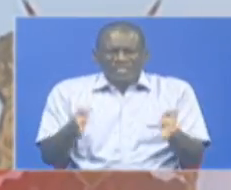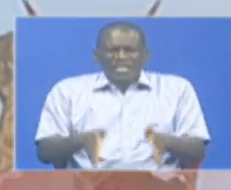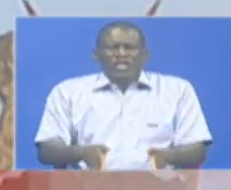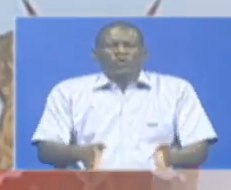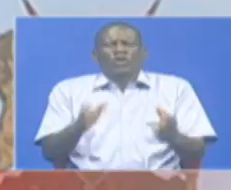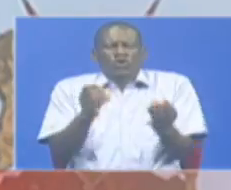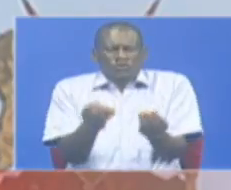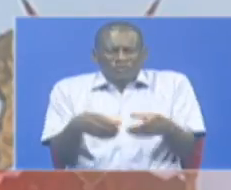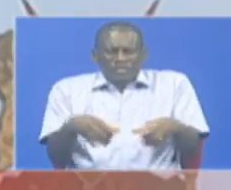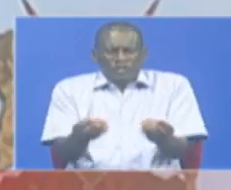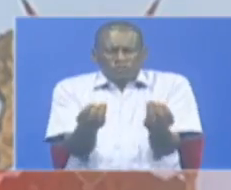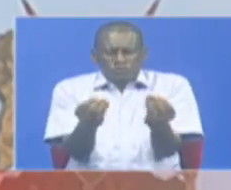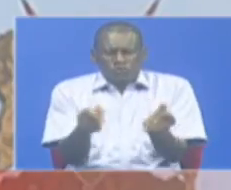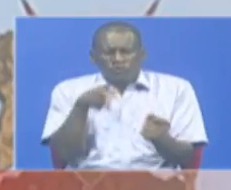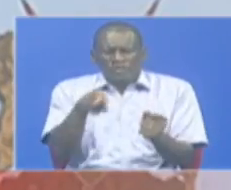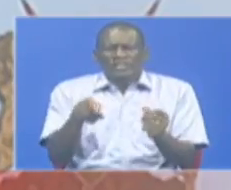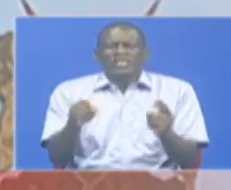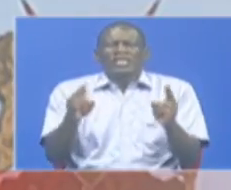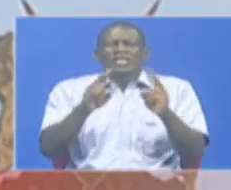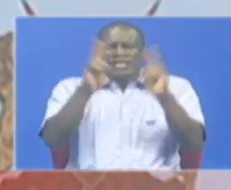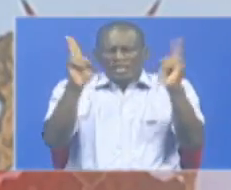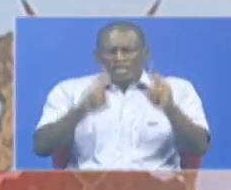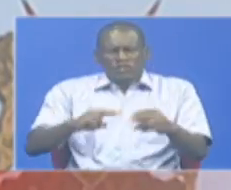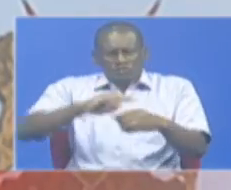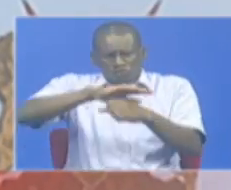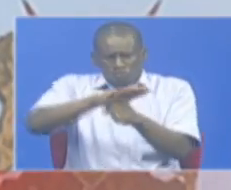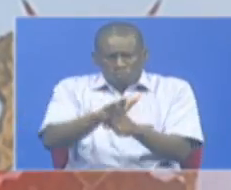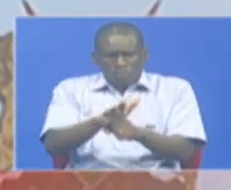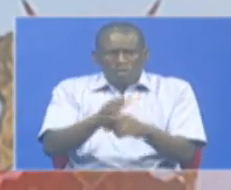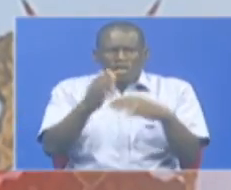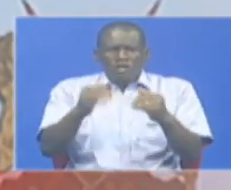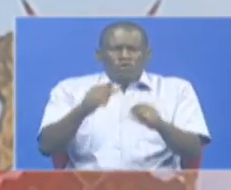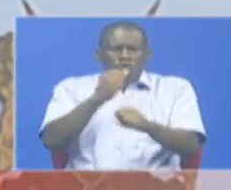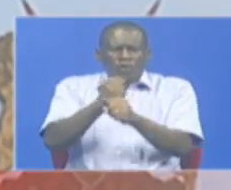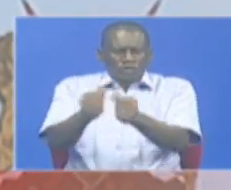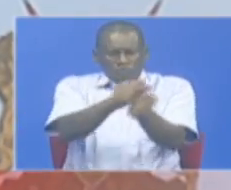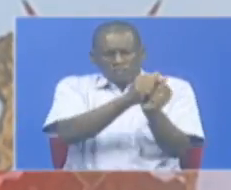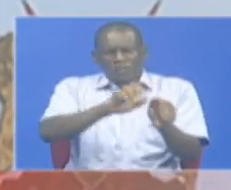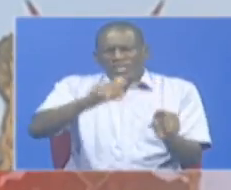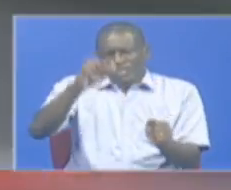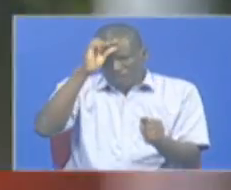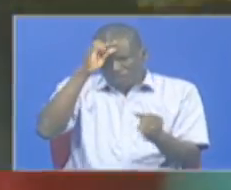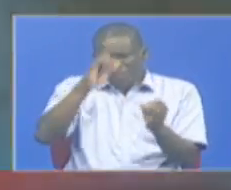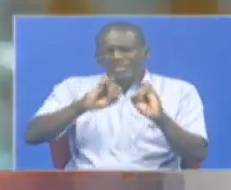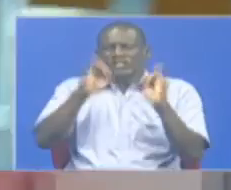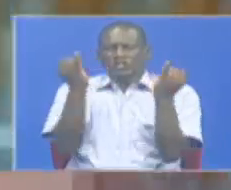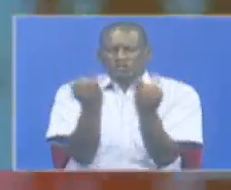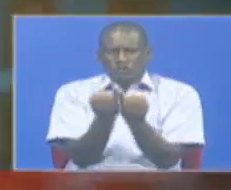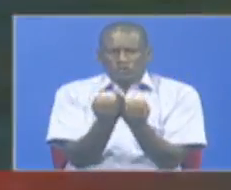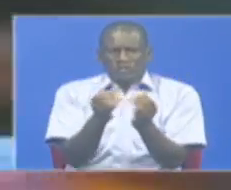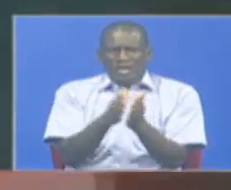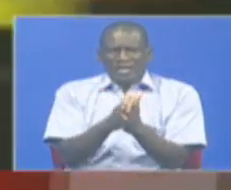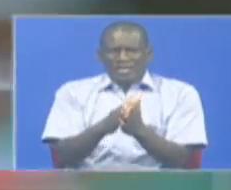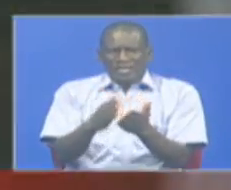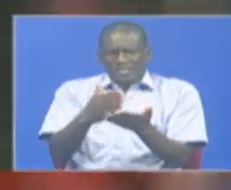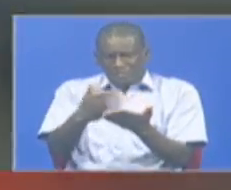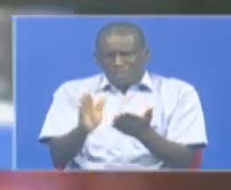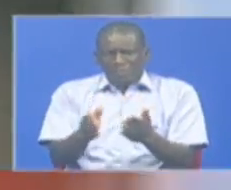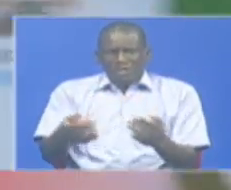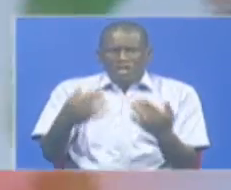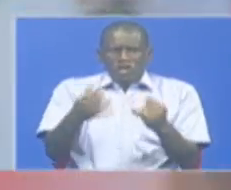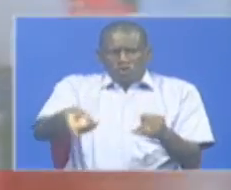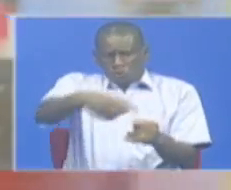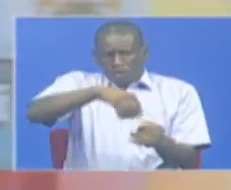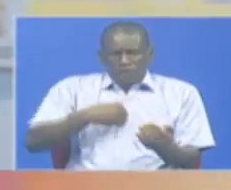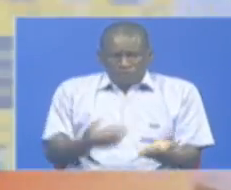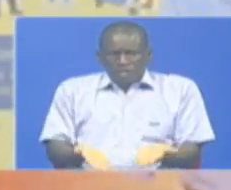with this global pandemic. In collaboration with other government agencies, departments, and institutions, we have enhanced the